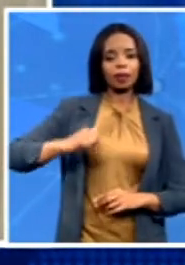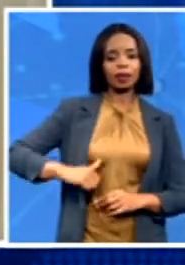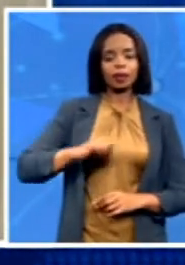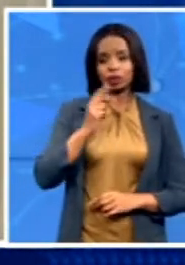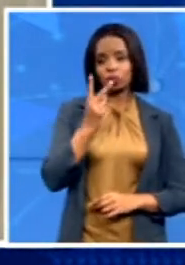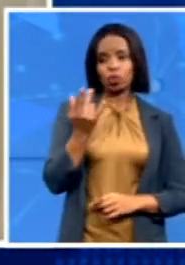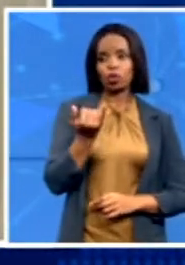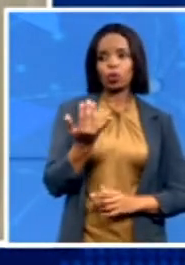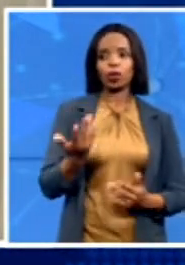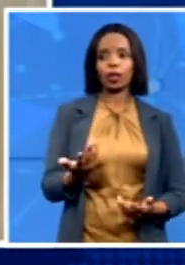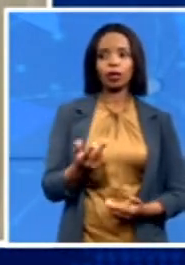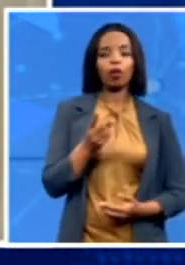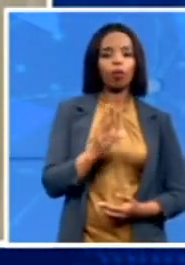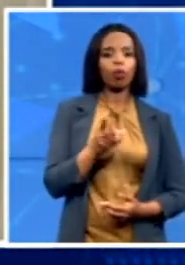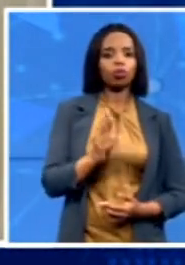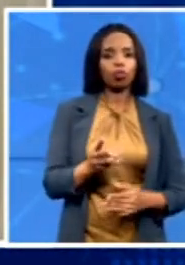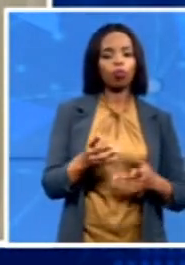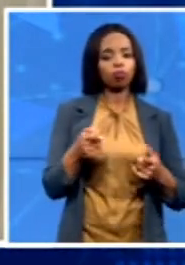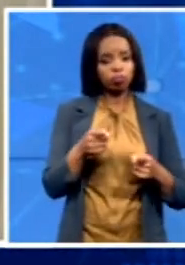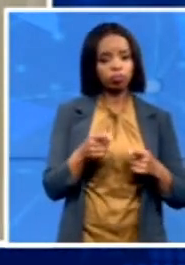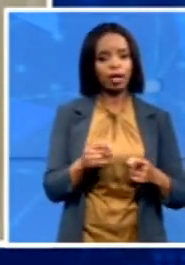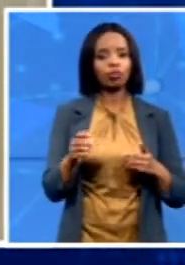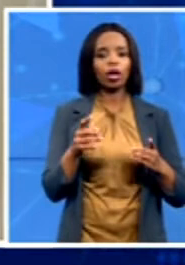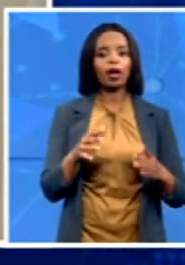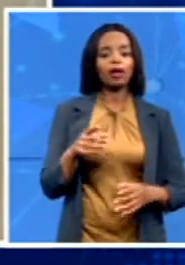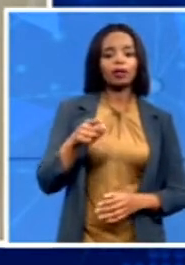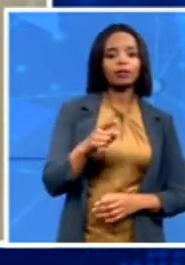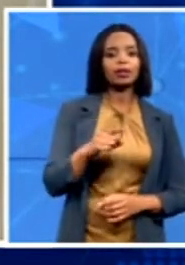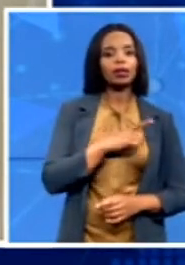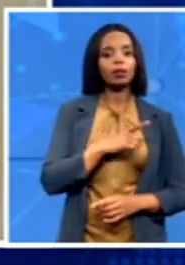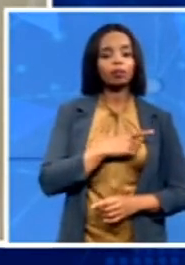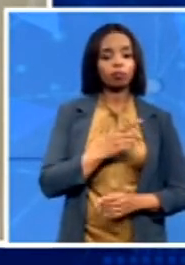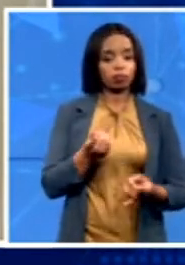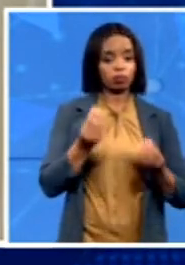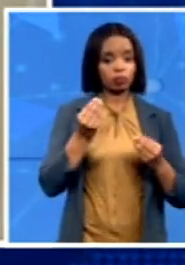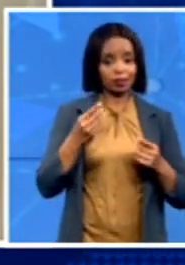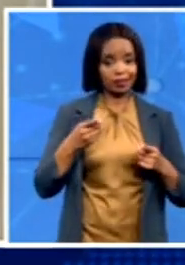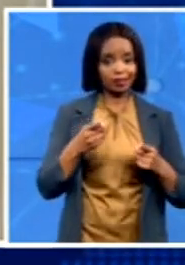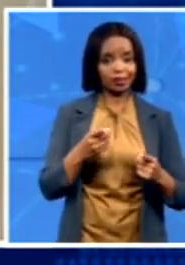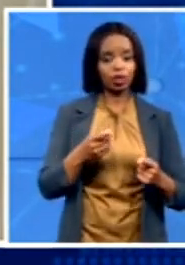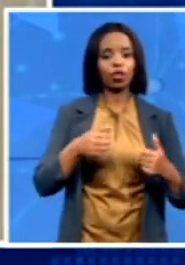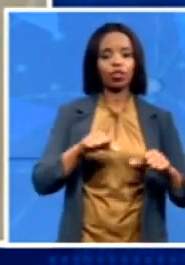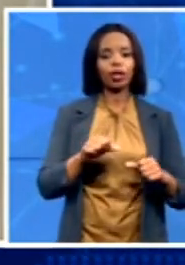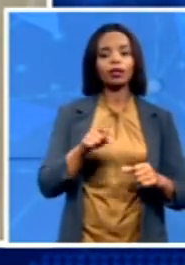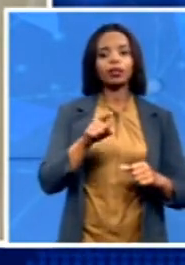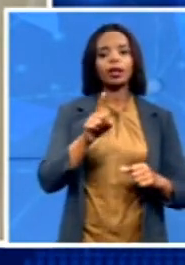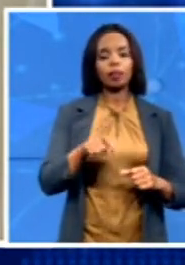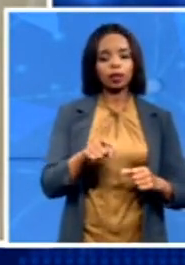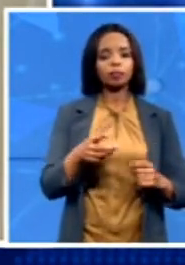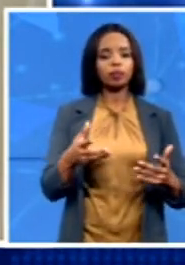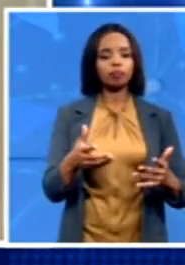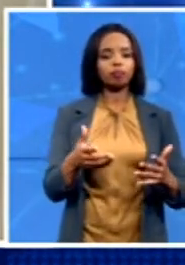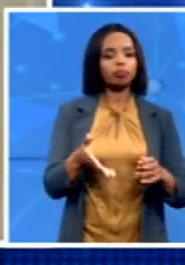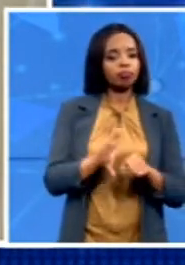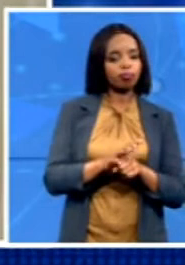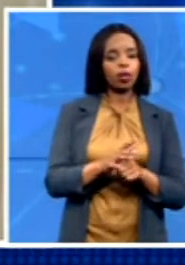resident within there, as well as the gaps that must be closed in due course. But most importantly, as I reiterate,